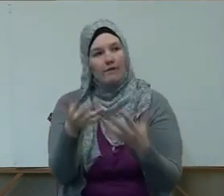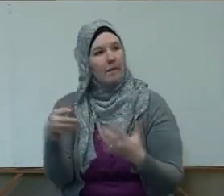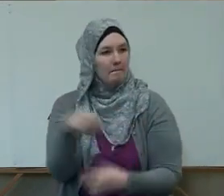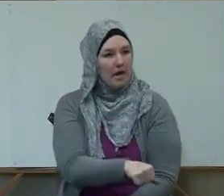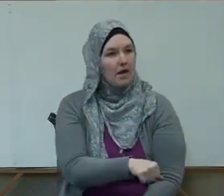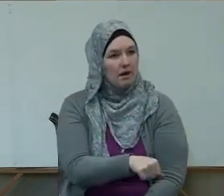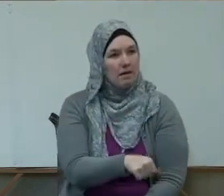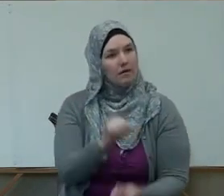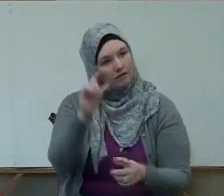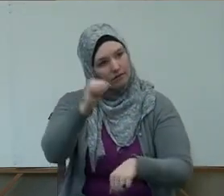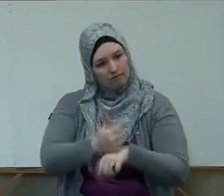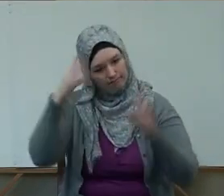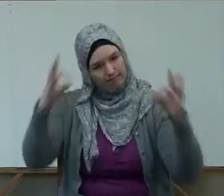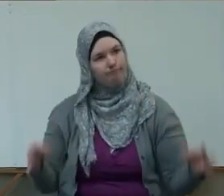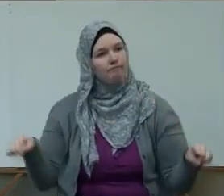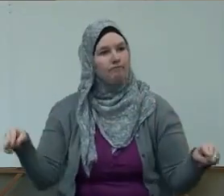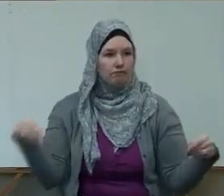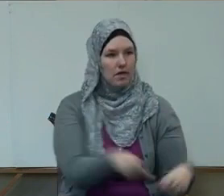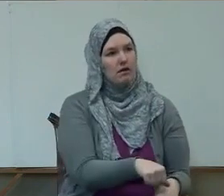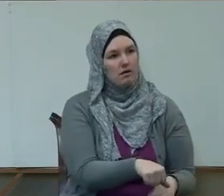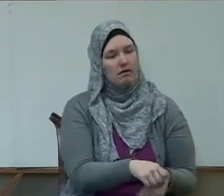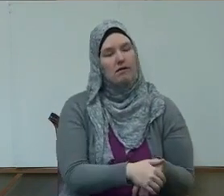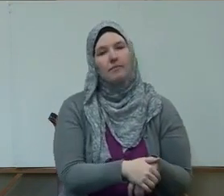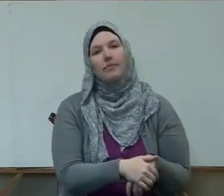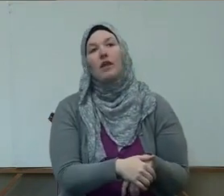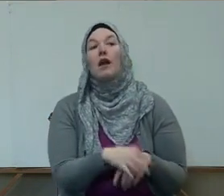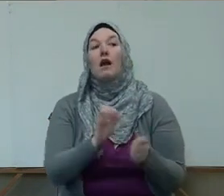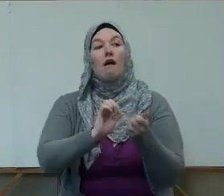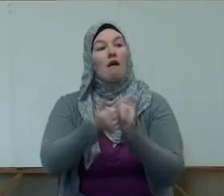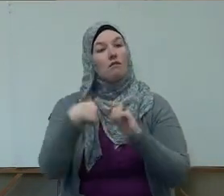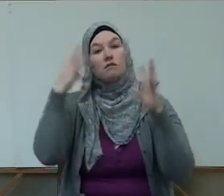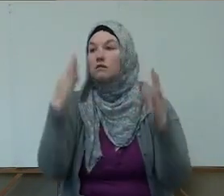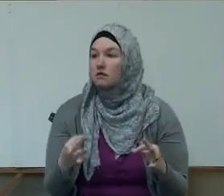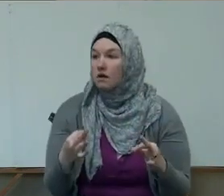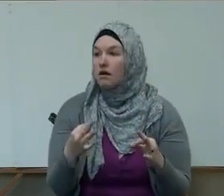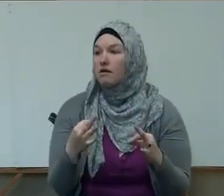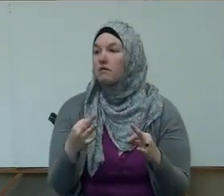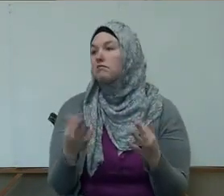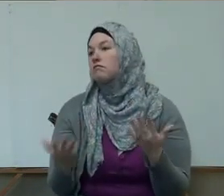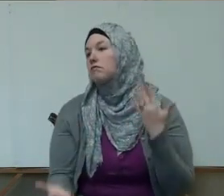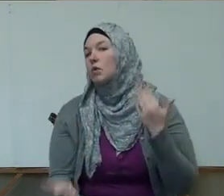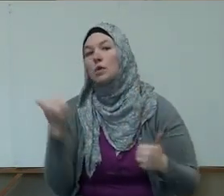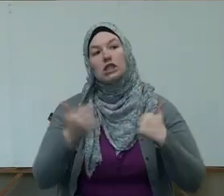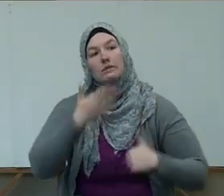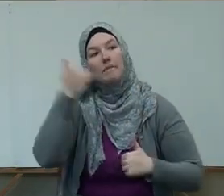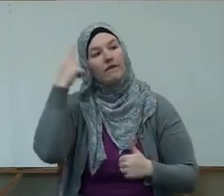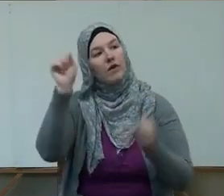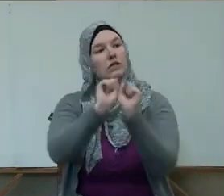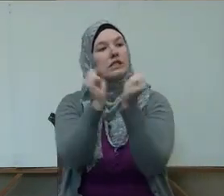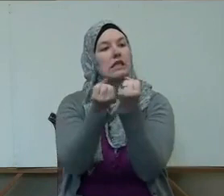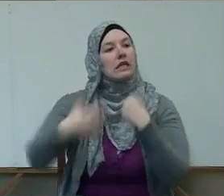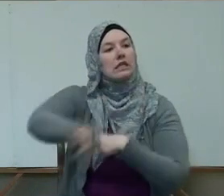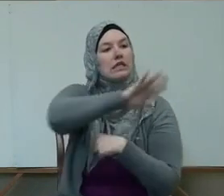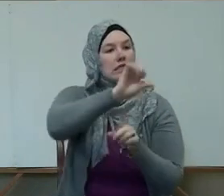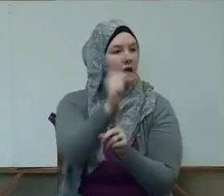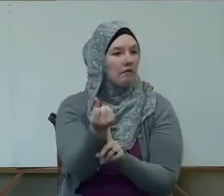of both the family and the state as to which is better for the society's safety.